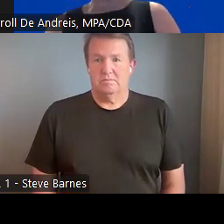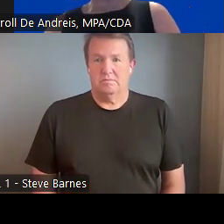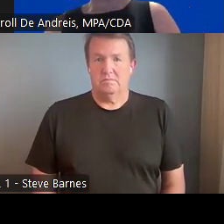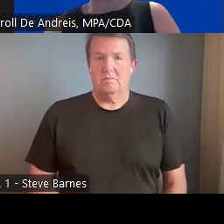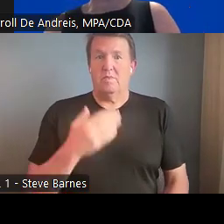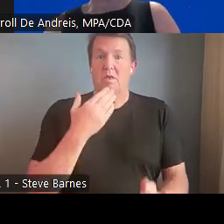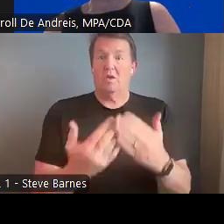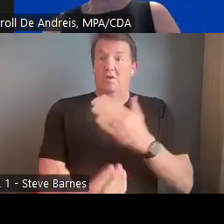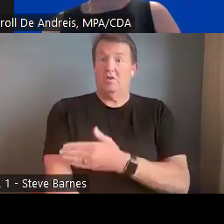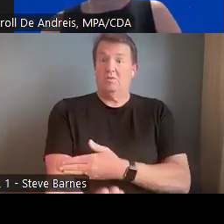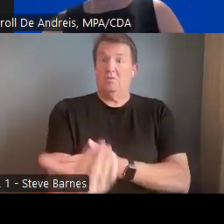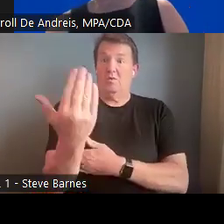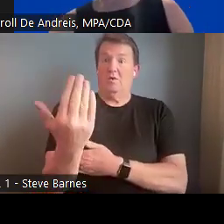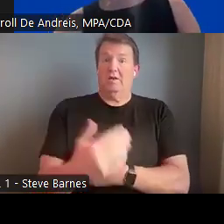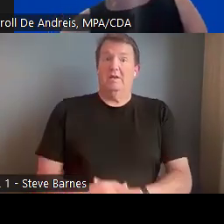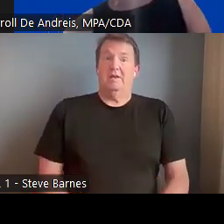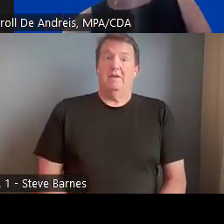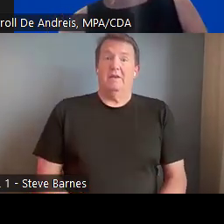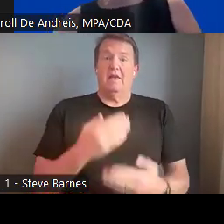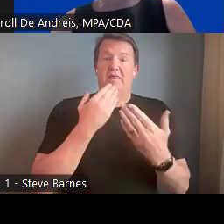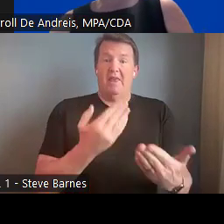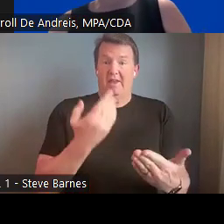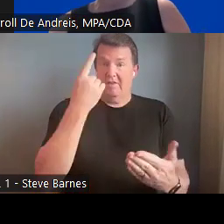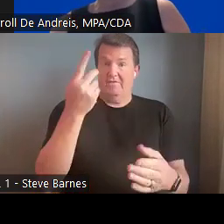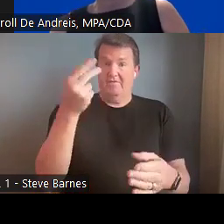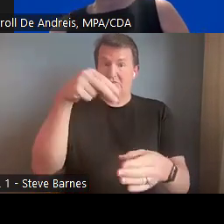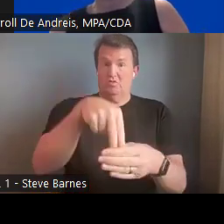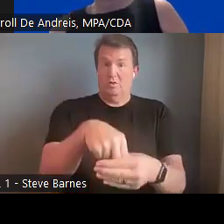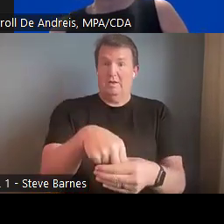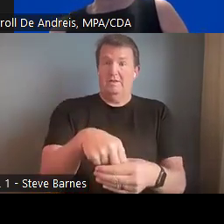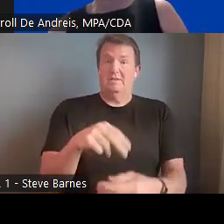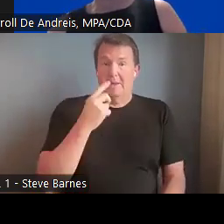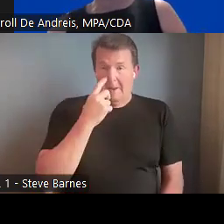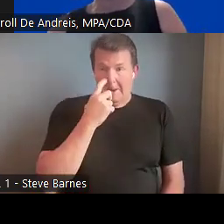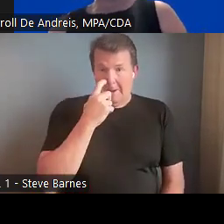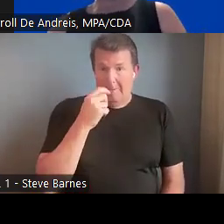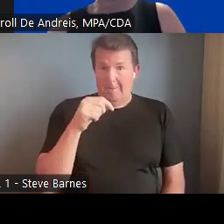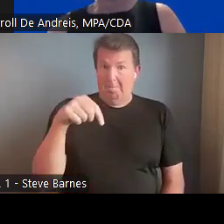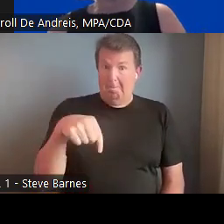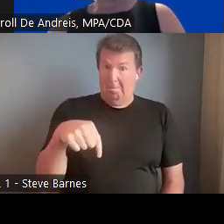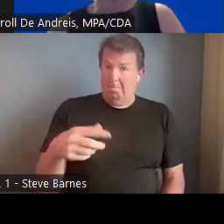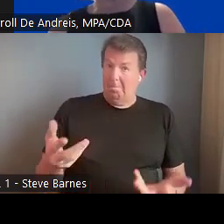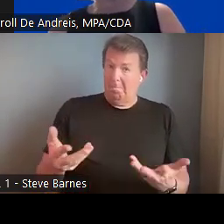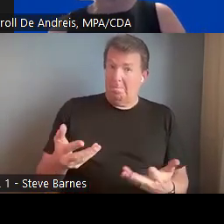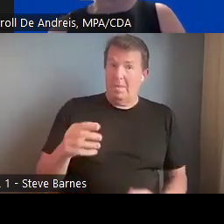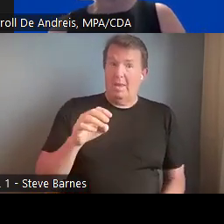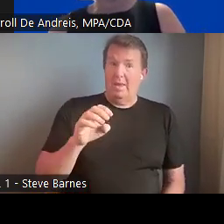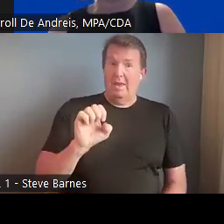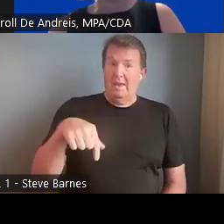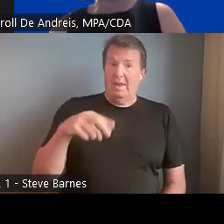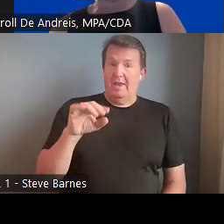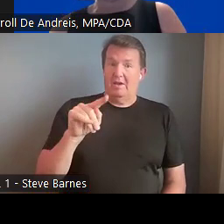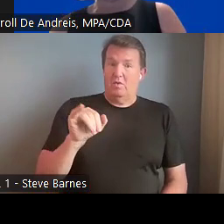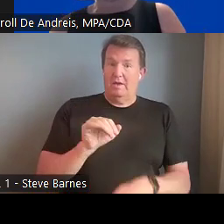Good morning. Thank you for joining us. This is the Equity Advisory Committee